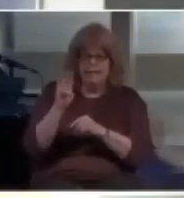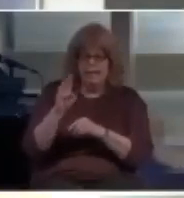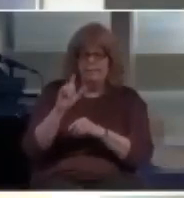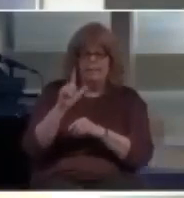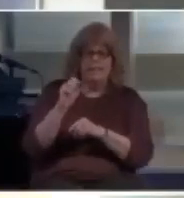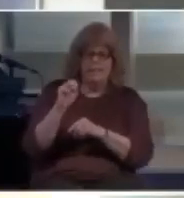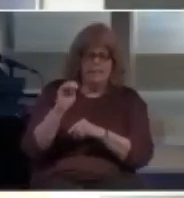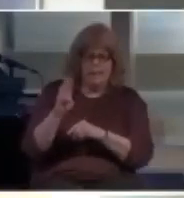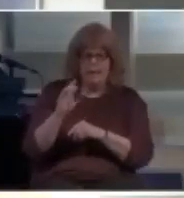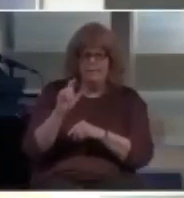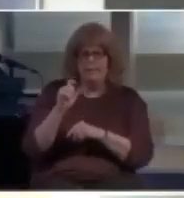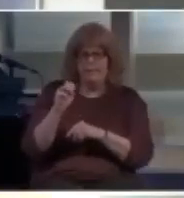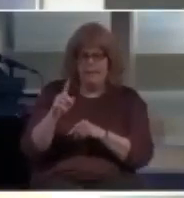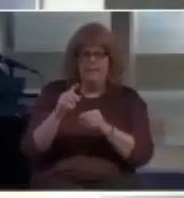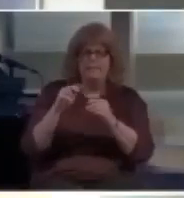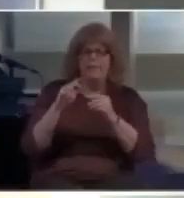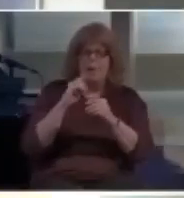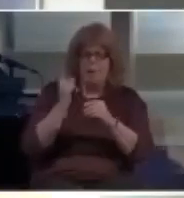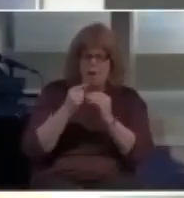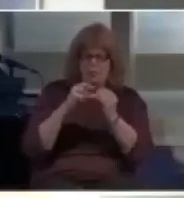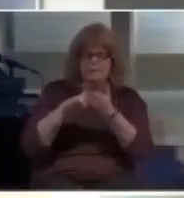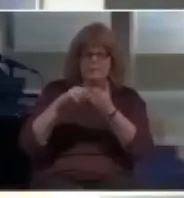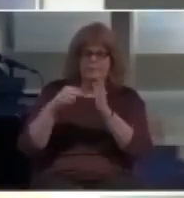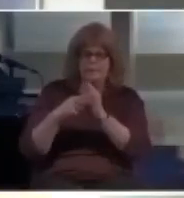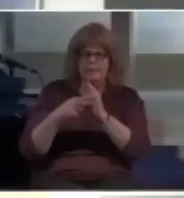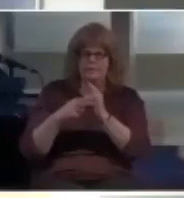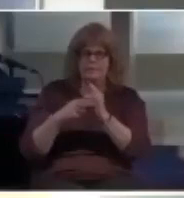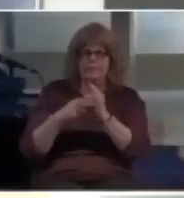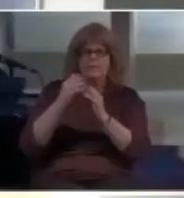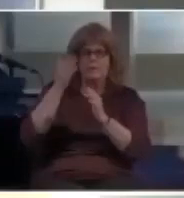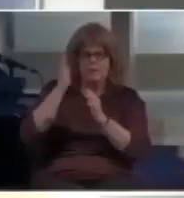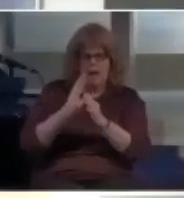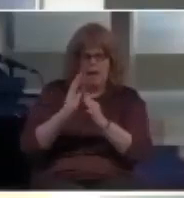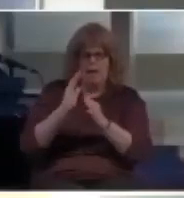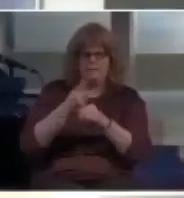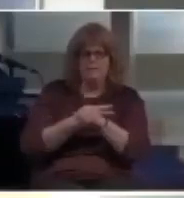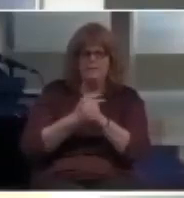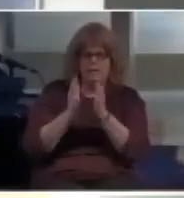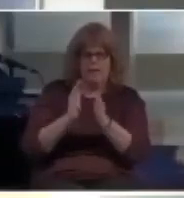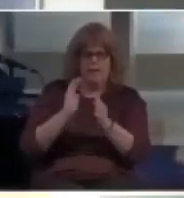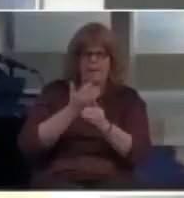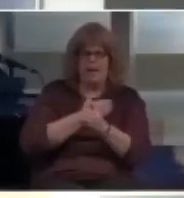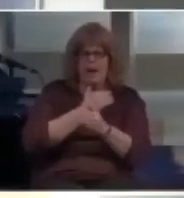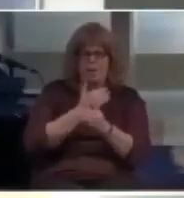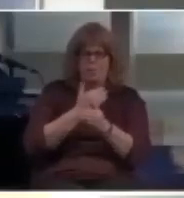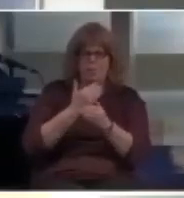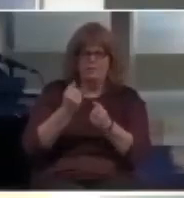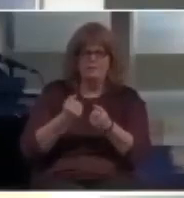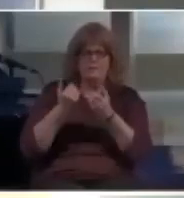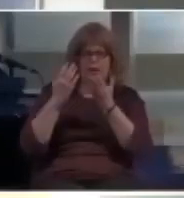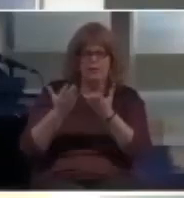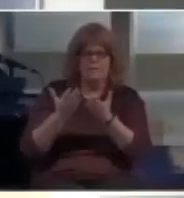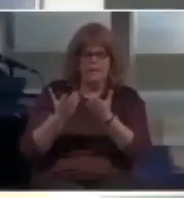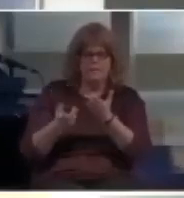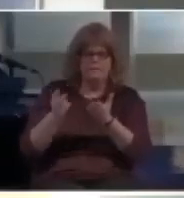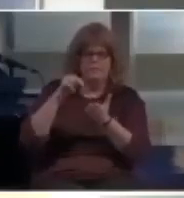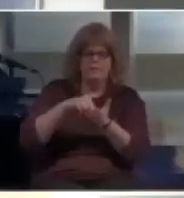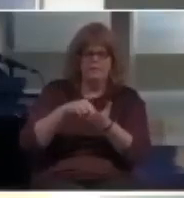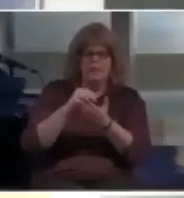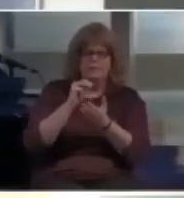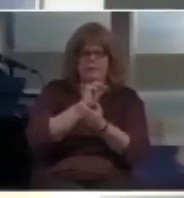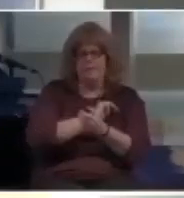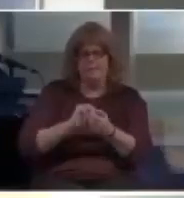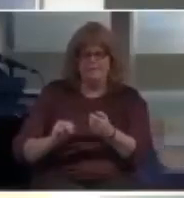Revelation applies to God's Lamb, our sacrifice and resurrected